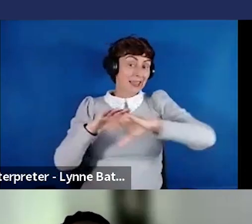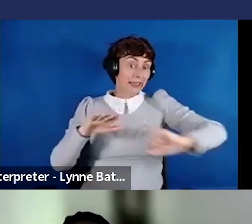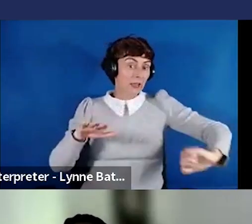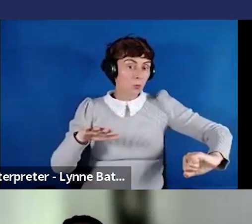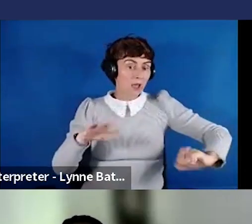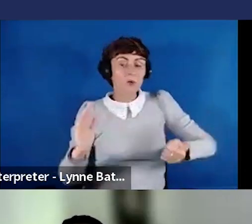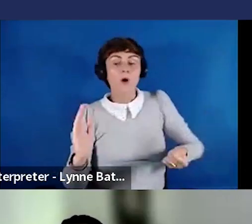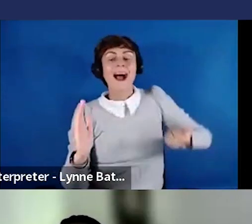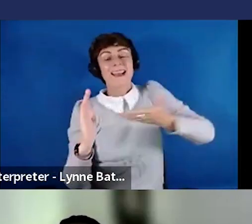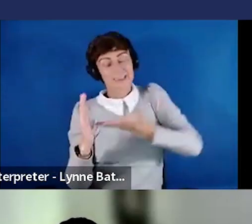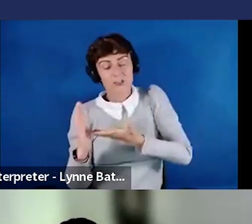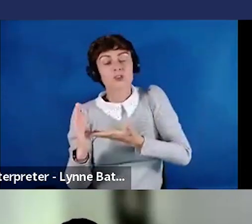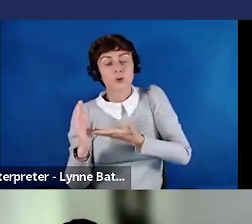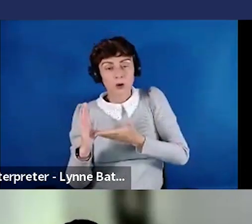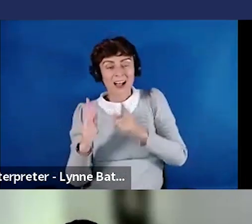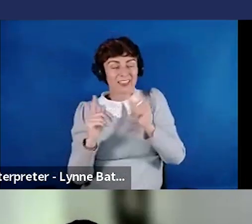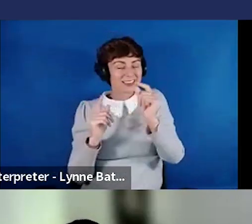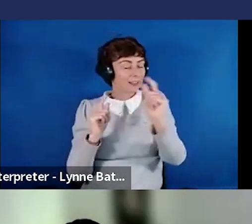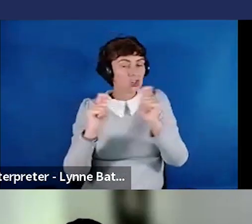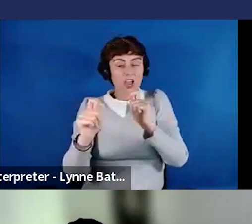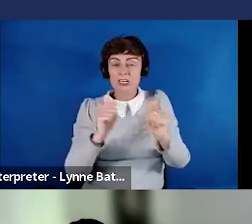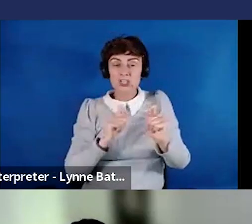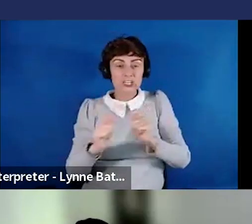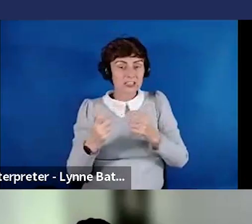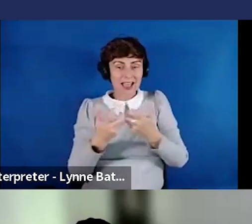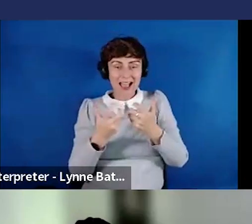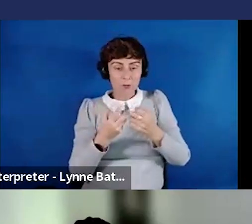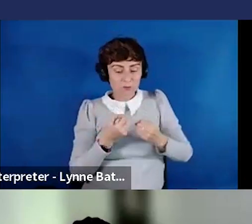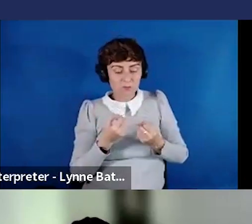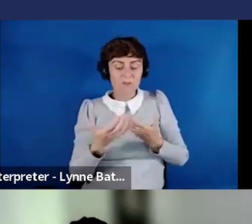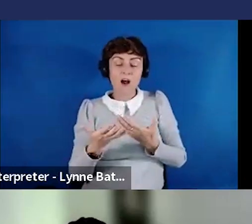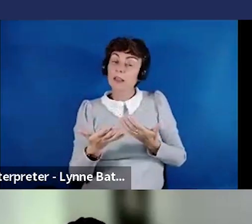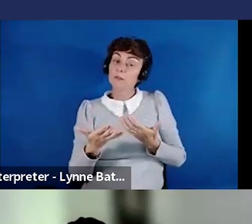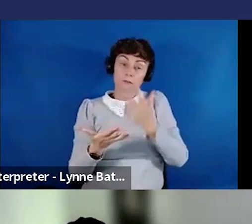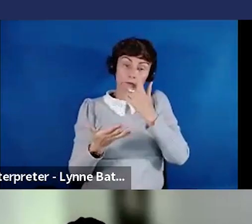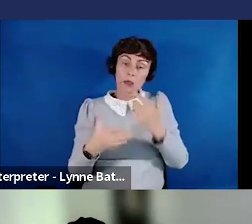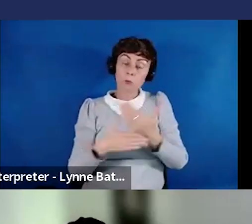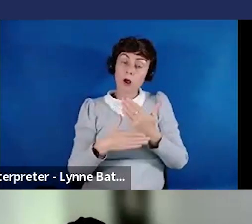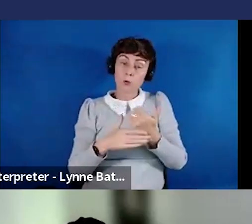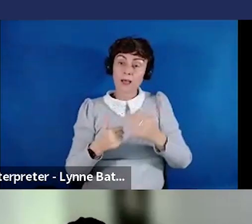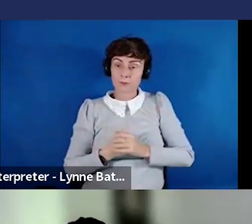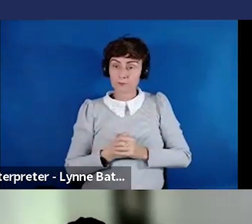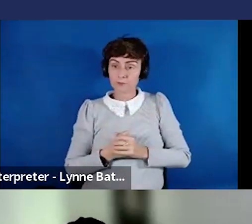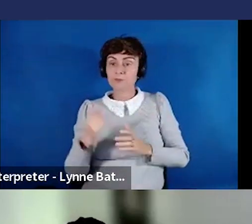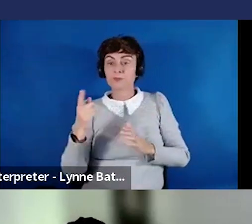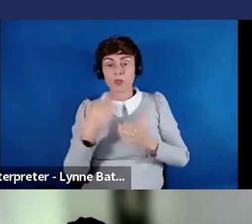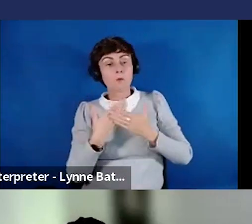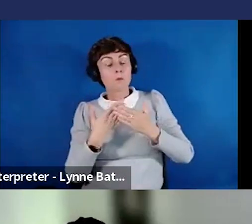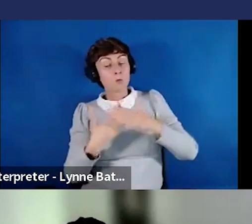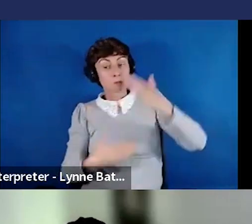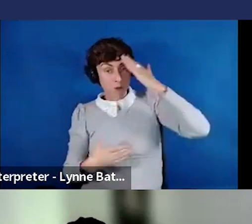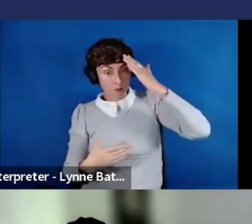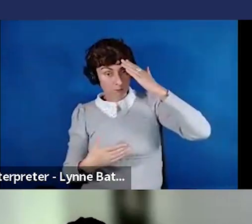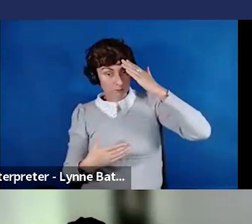adding to, and it's tweaks to the way things are provided, from what you're saying. Yeah. Most mums would report that